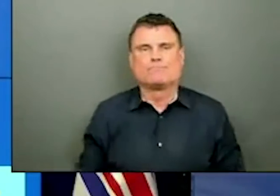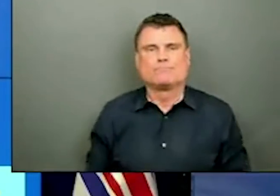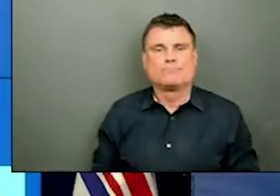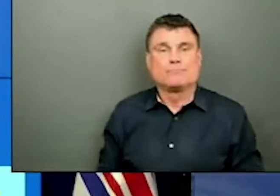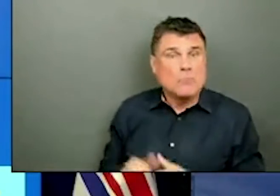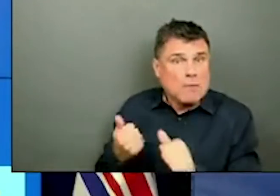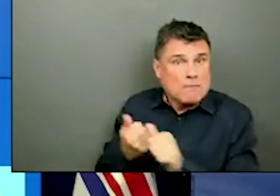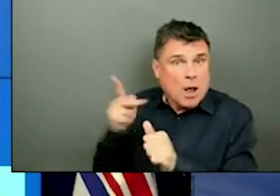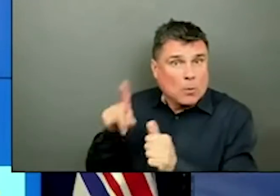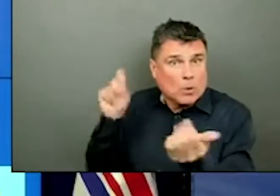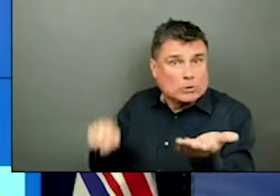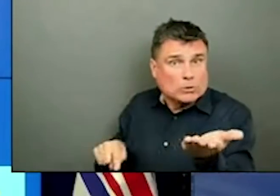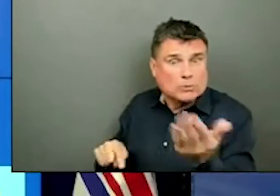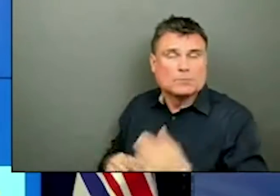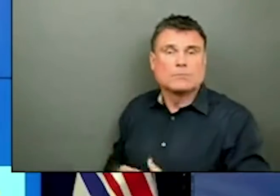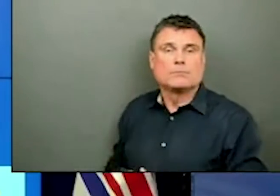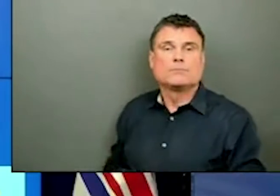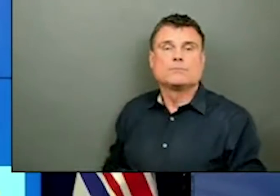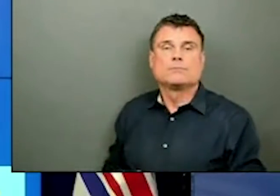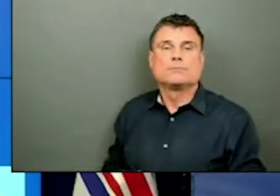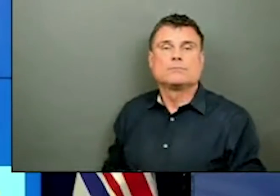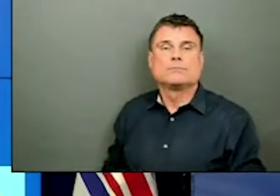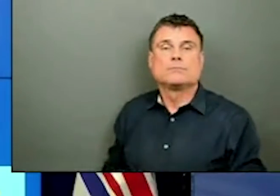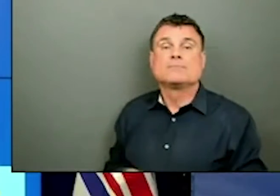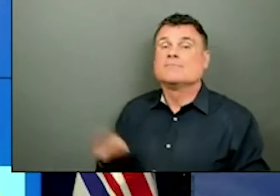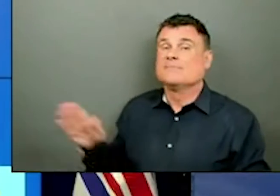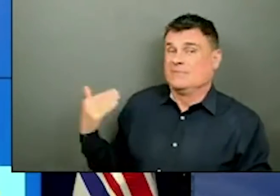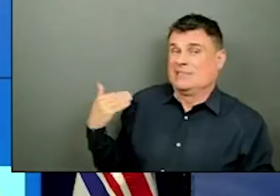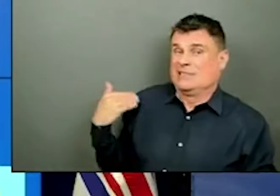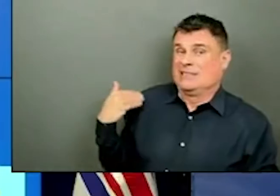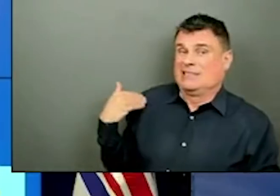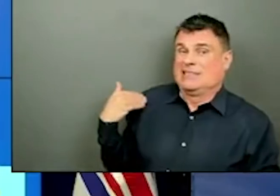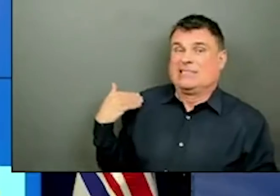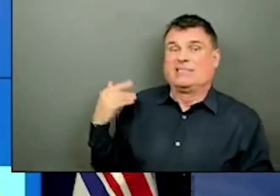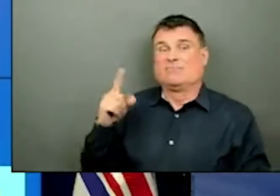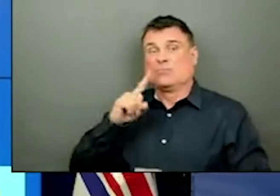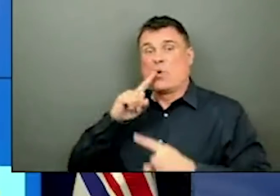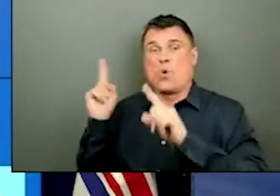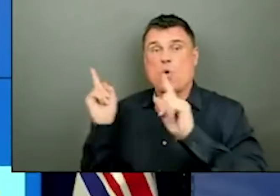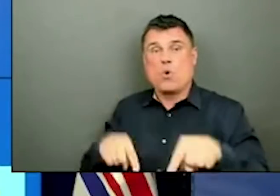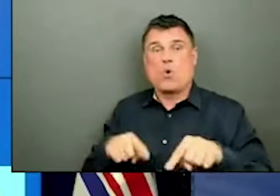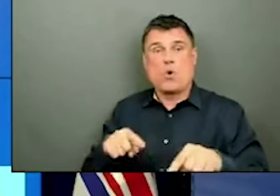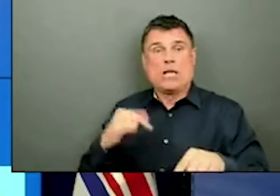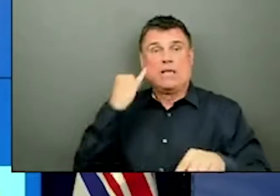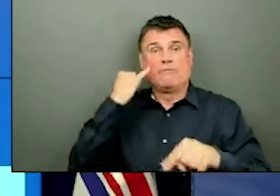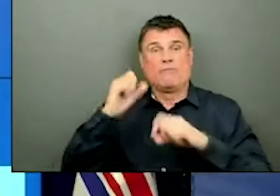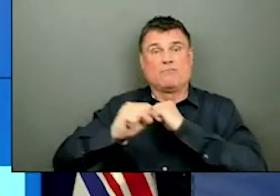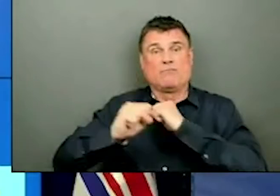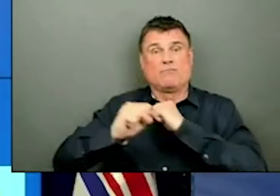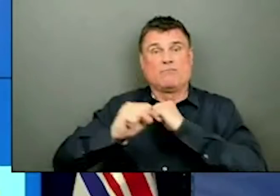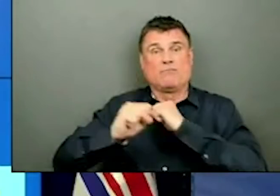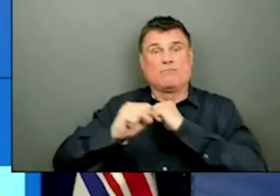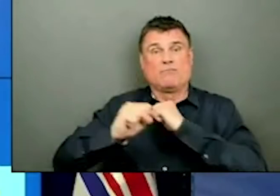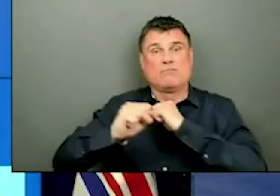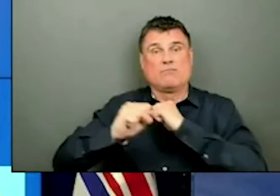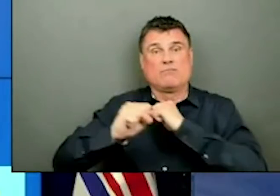Yeah. If the circuit breaker orders are extended beyond April 19th, will this